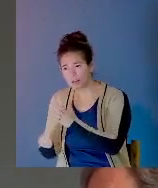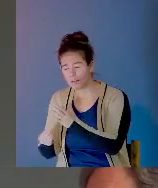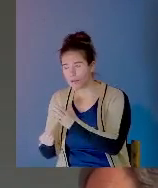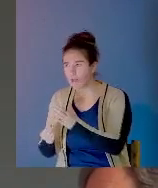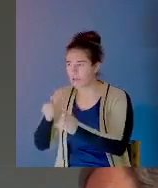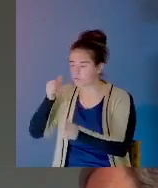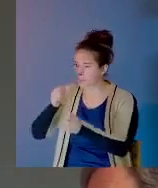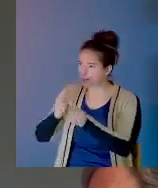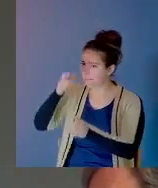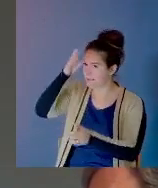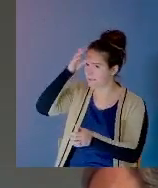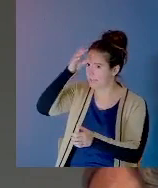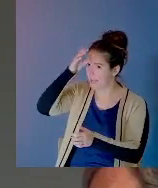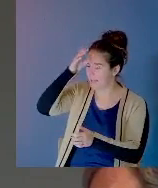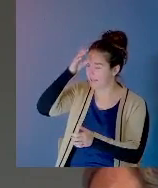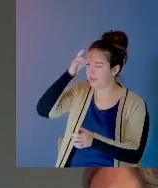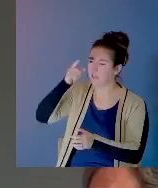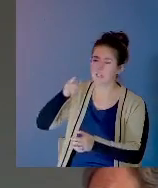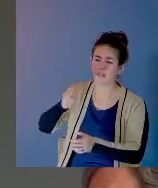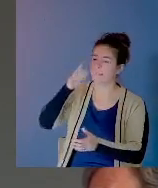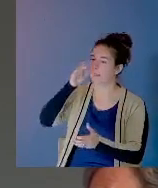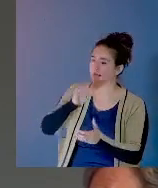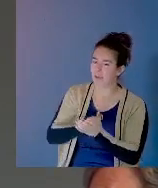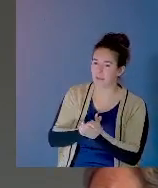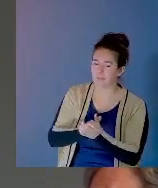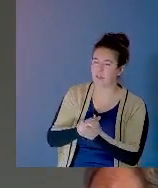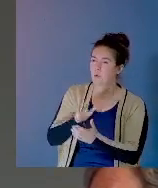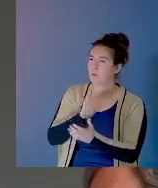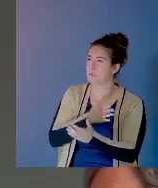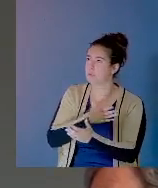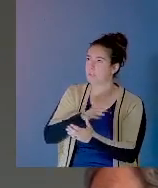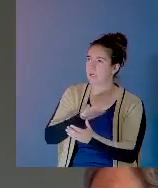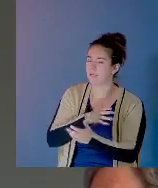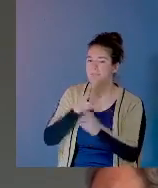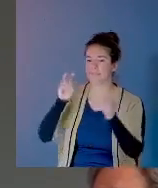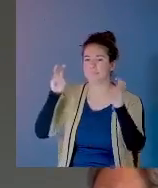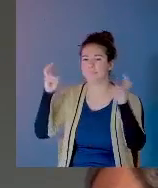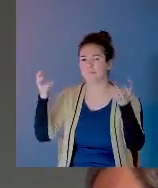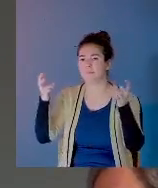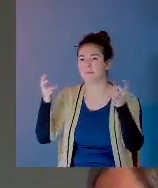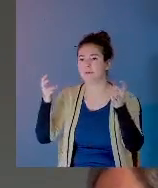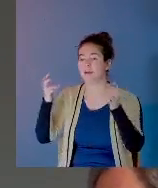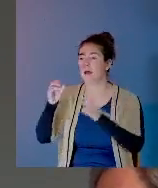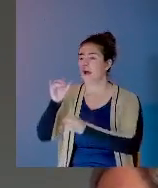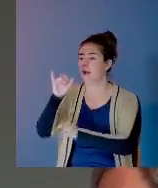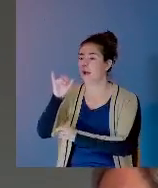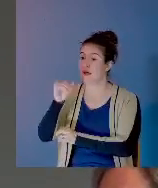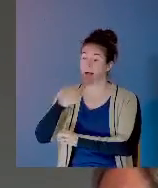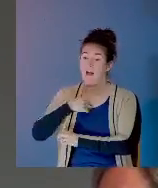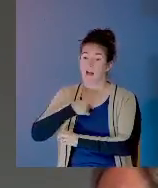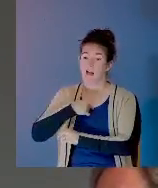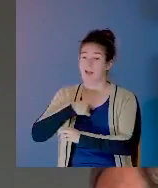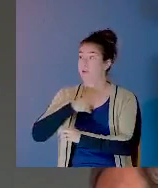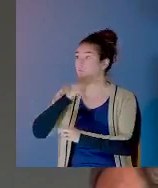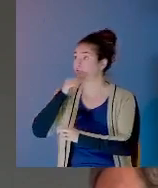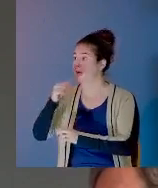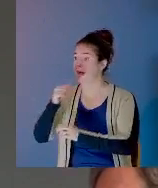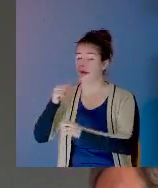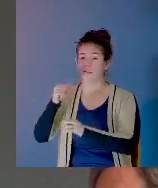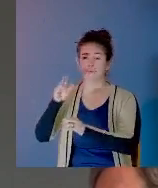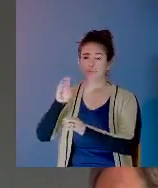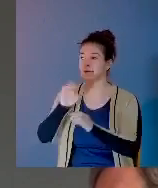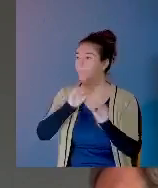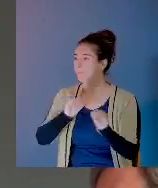sing this song. It was an old song, I Shall Not Be Moved. And he used to just stand, and he had a really nice singing